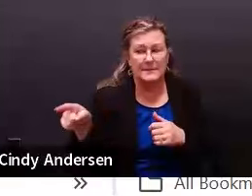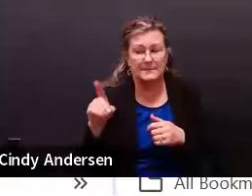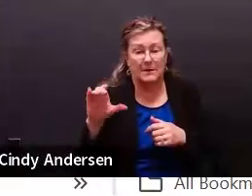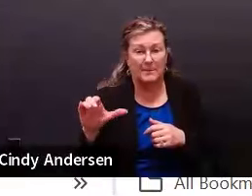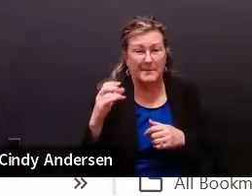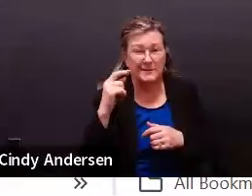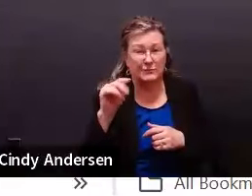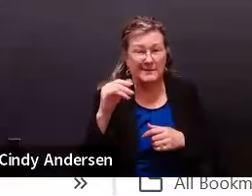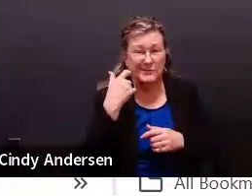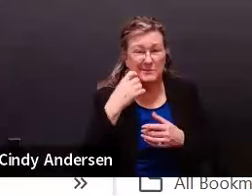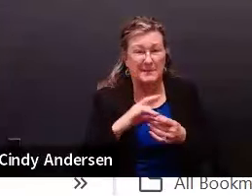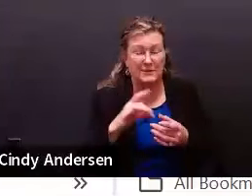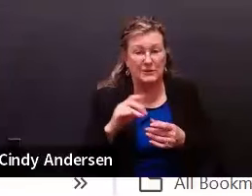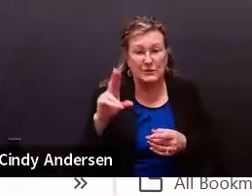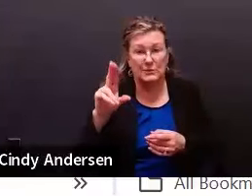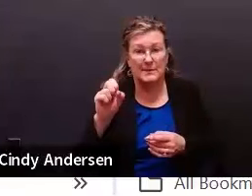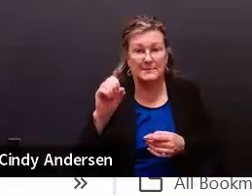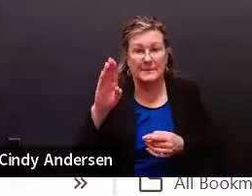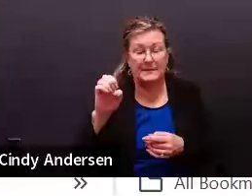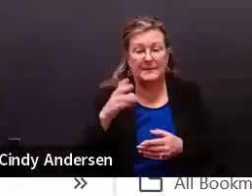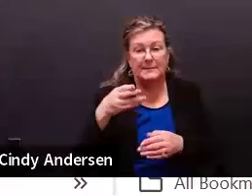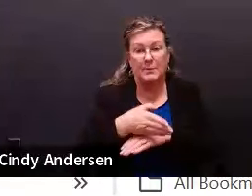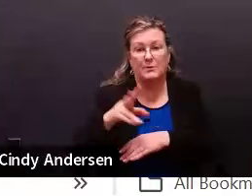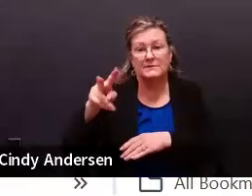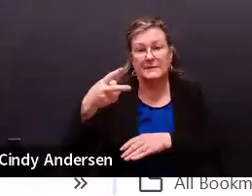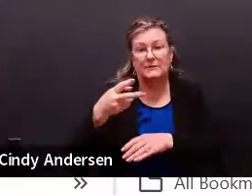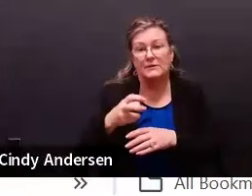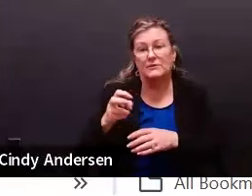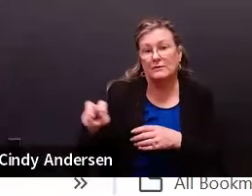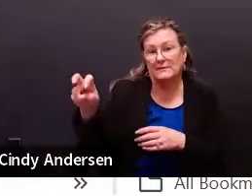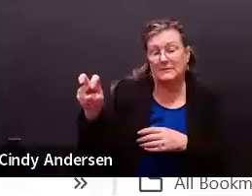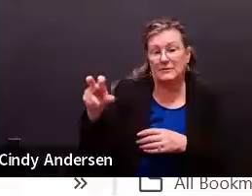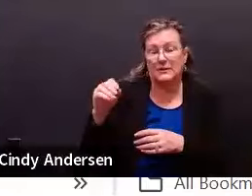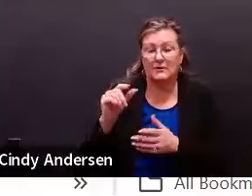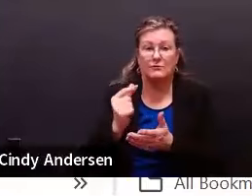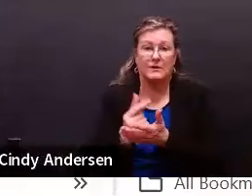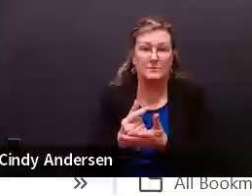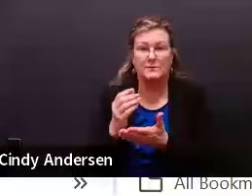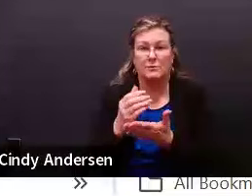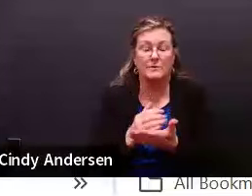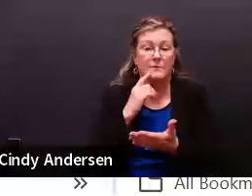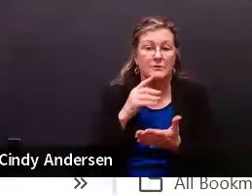that Tracy just spoke about, the USBE post-secondary transition and graduation for students with disabilities